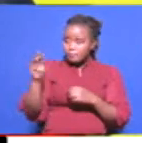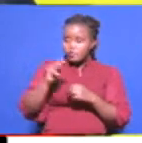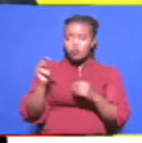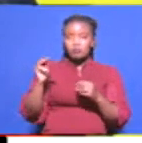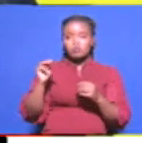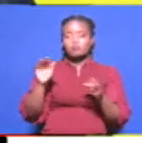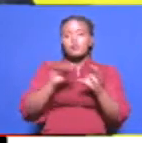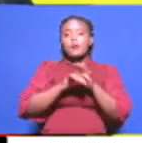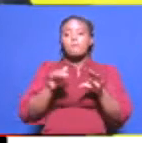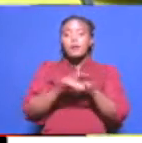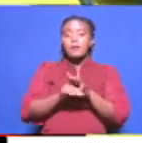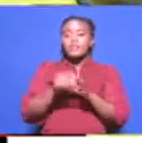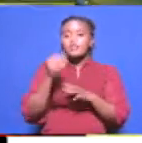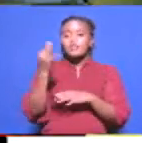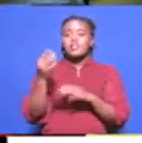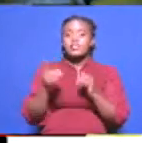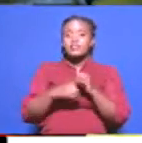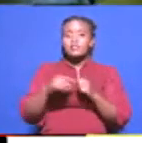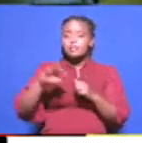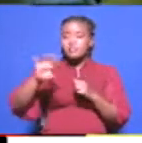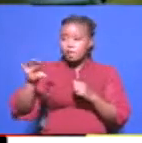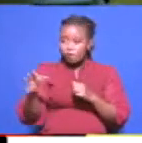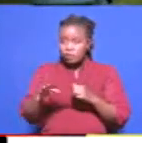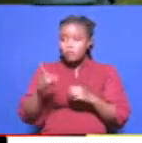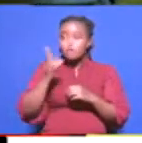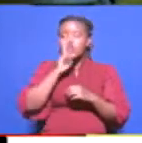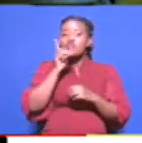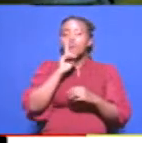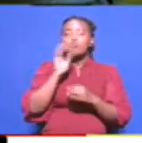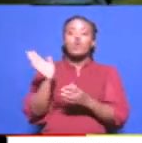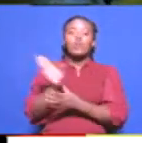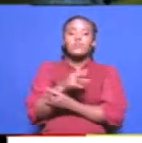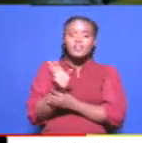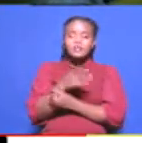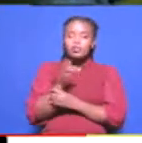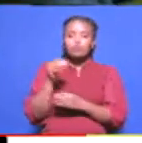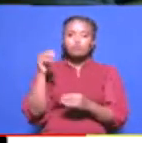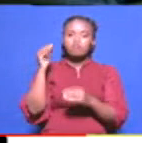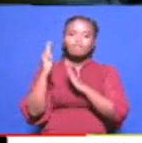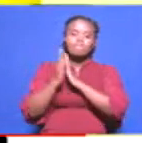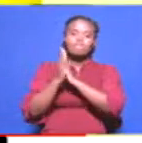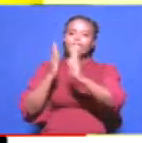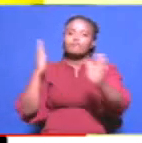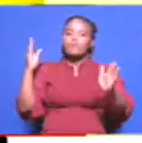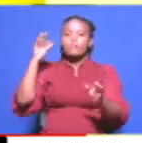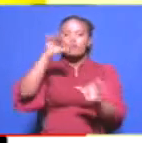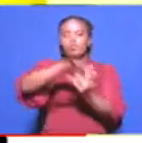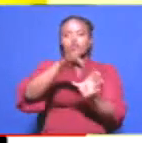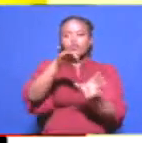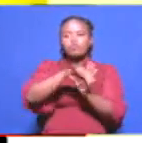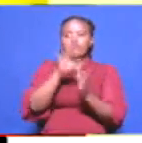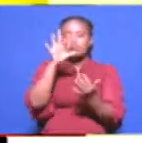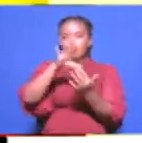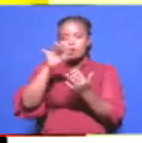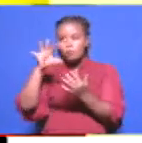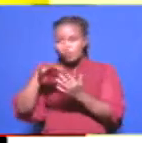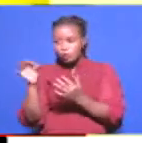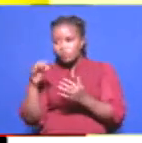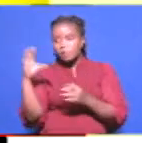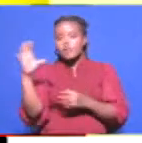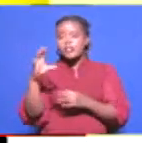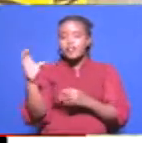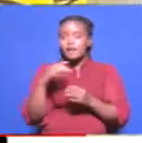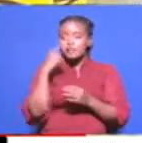36 counties will take to the ballot Thursday to elect candidates who will fly the UDA party flag in the August